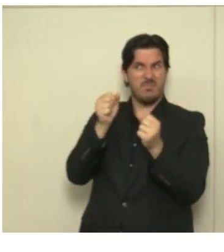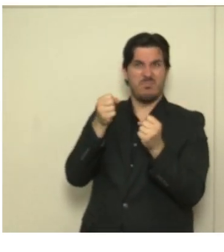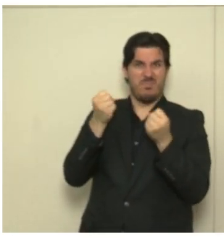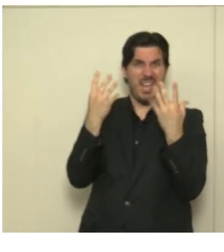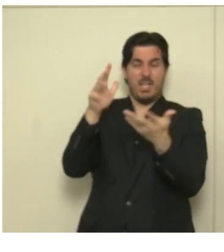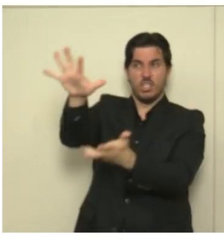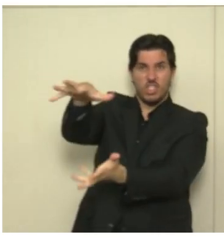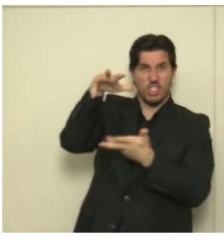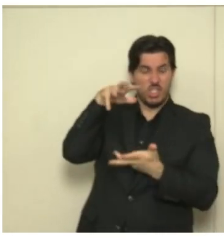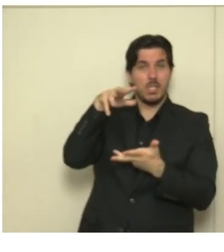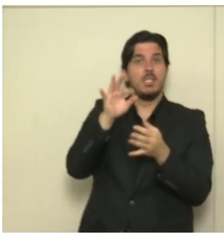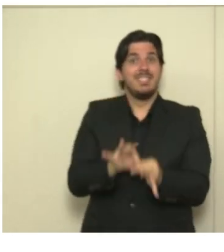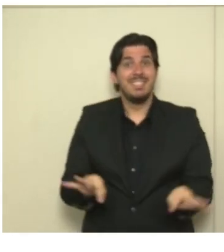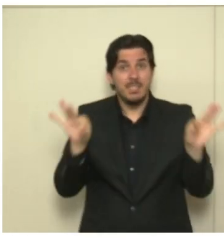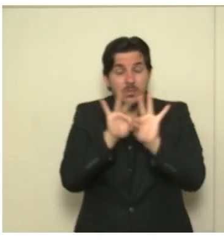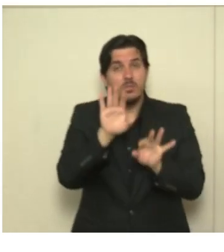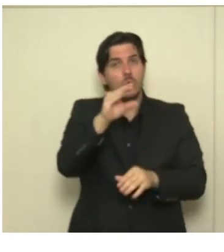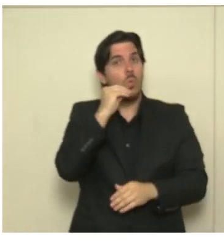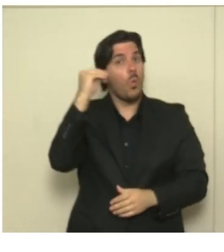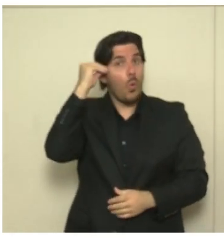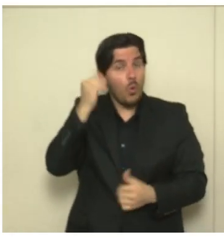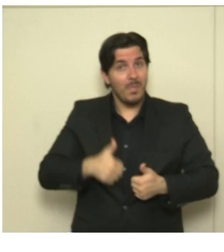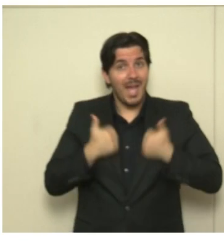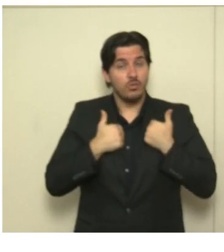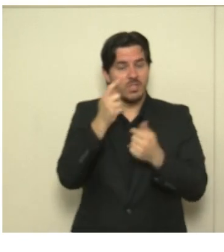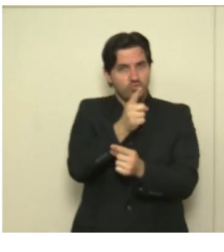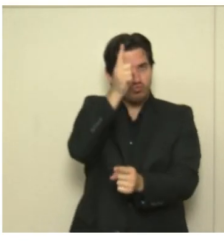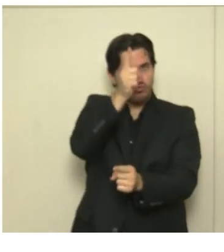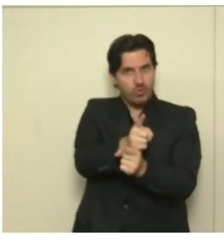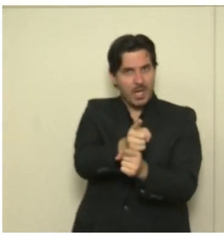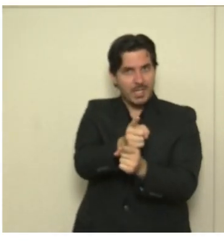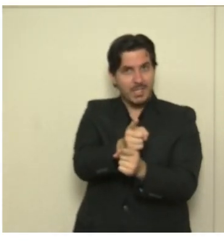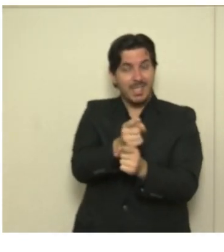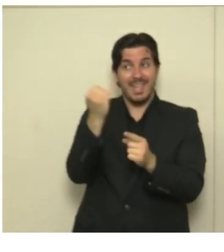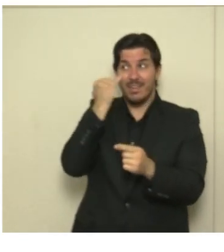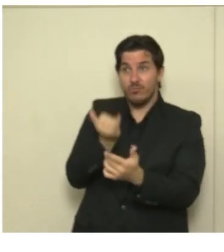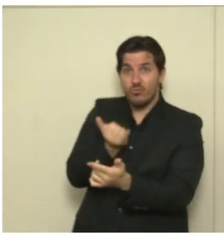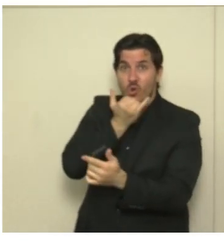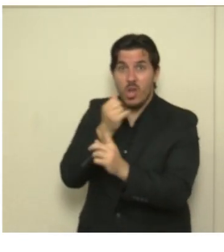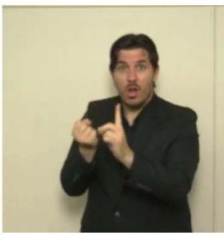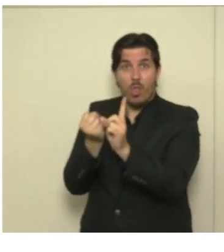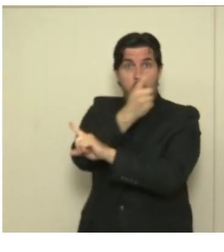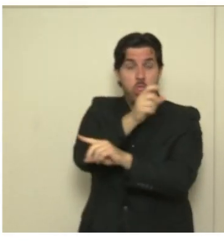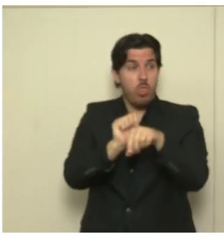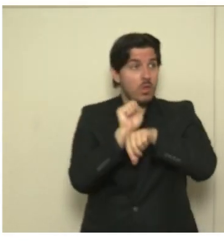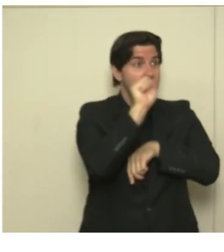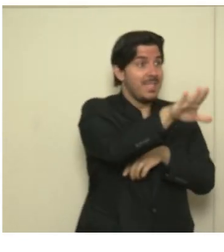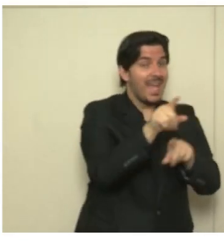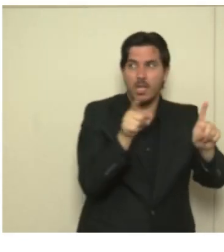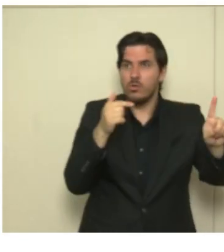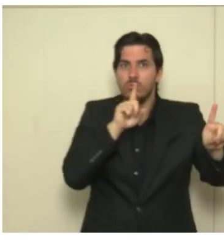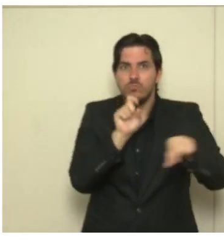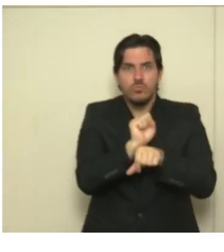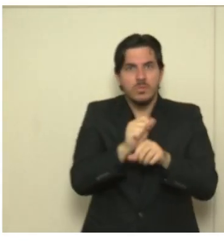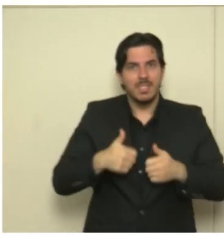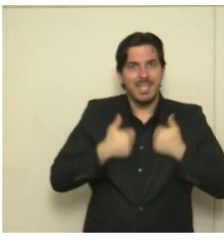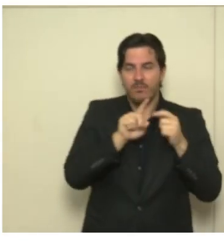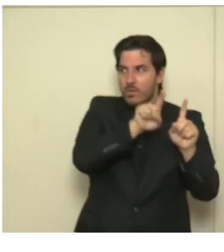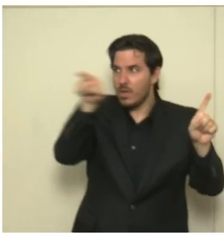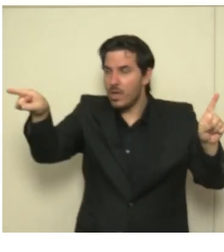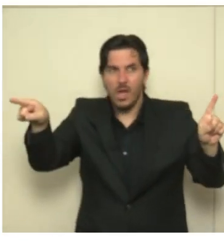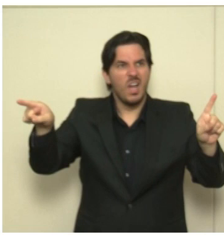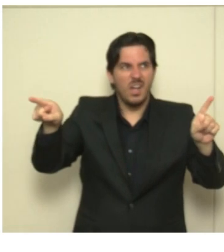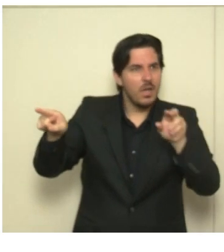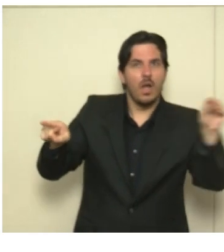information is correct to ensure there is no delay in receiving your ballot. Online voter registration is going to end on